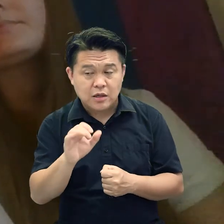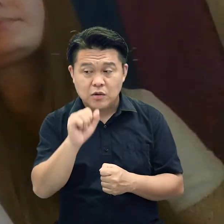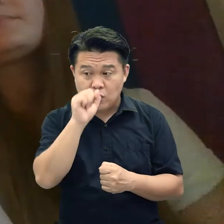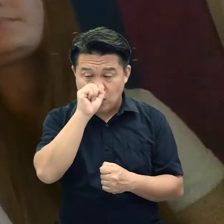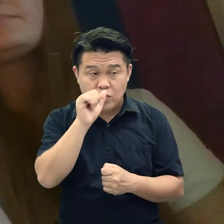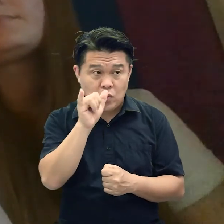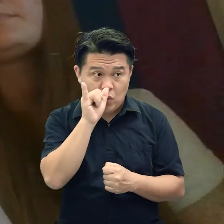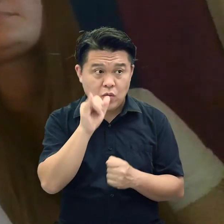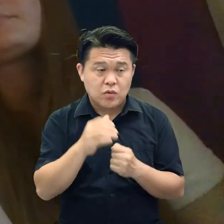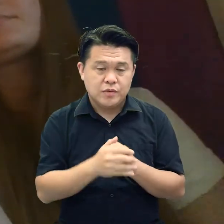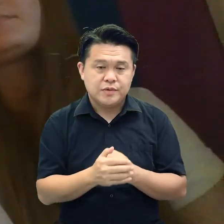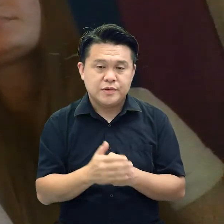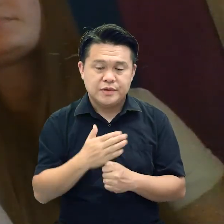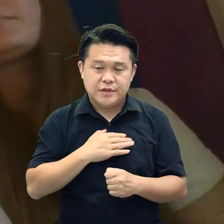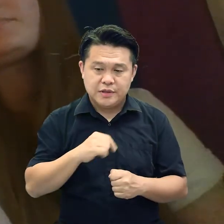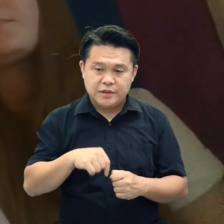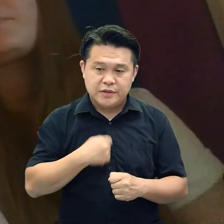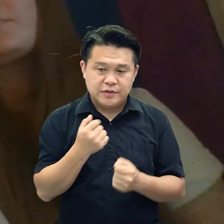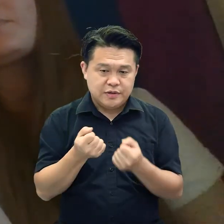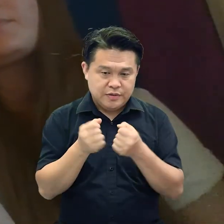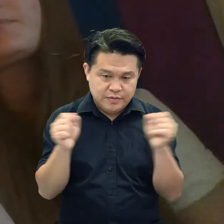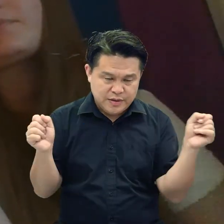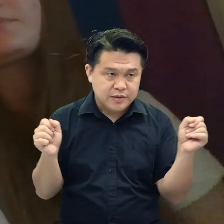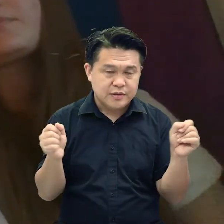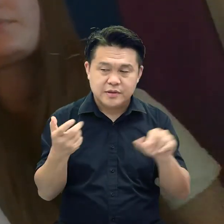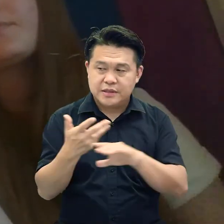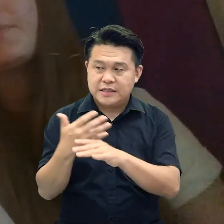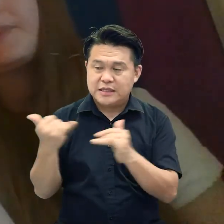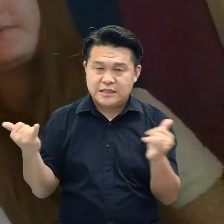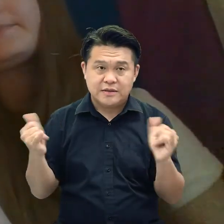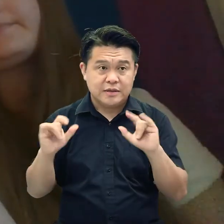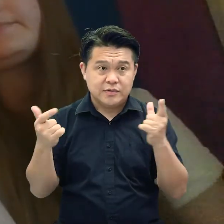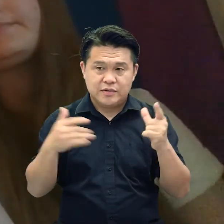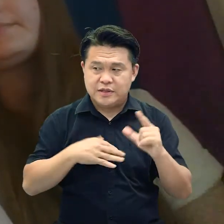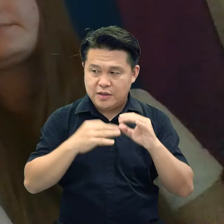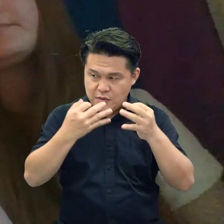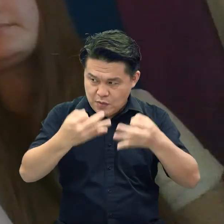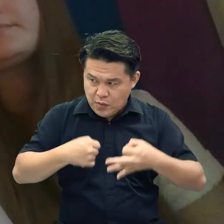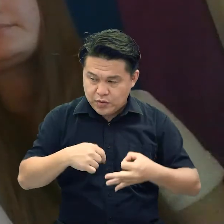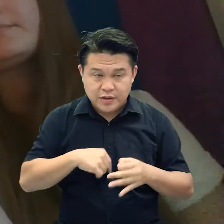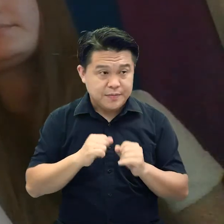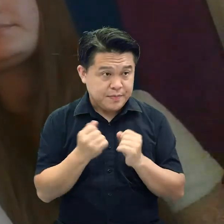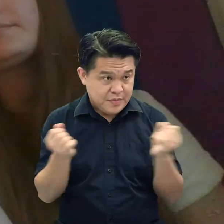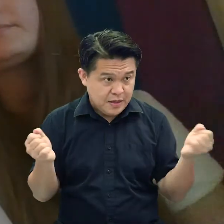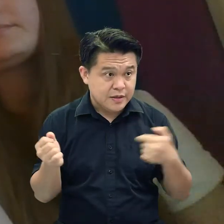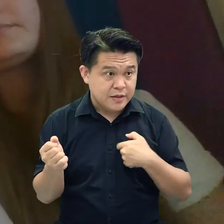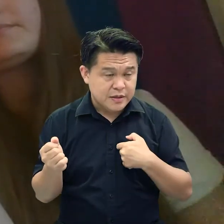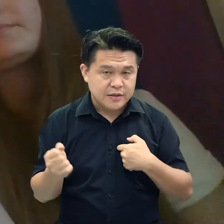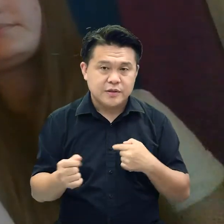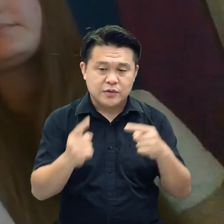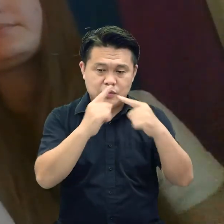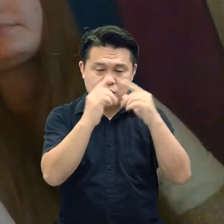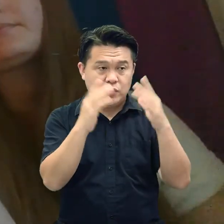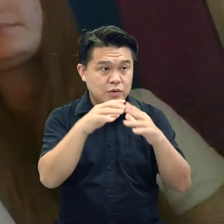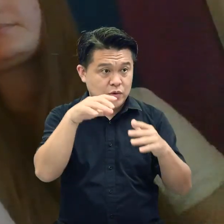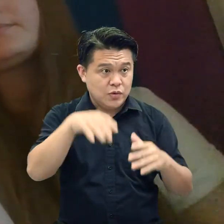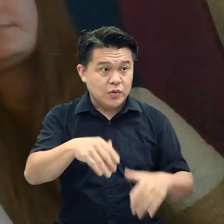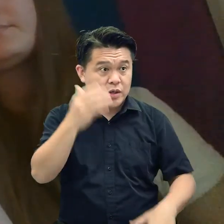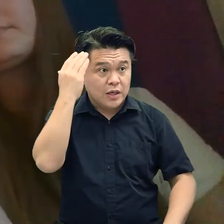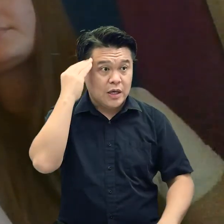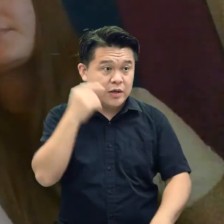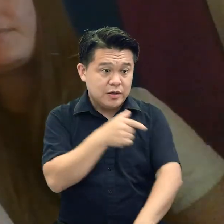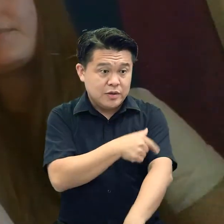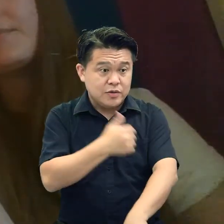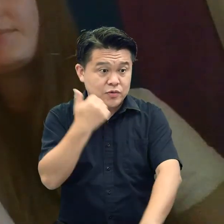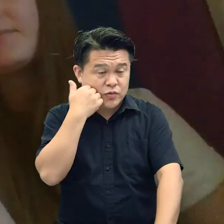of LGBT plus community, because I actually came out to myself, not came out to everyone,